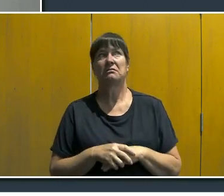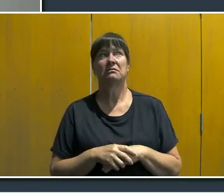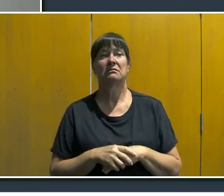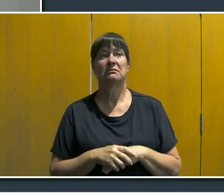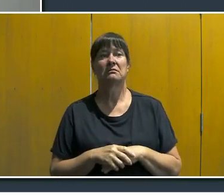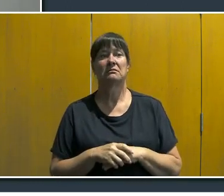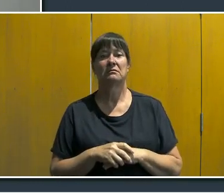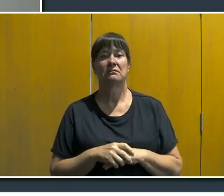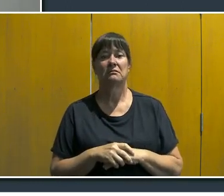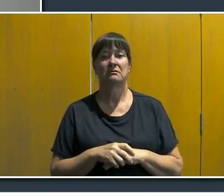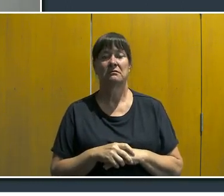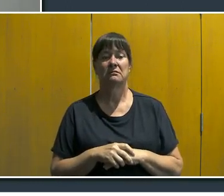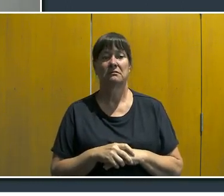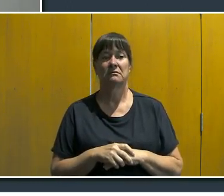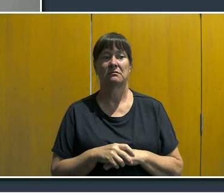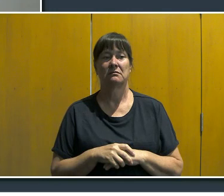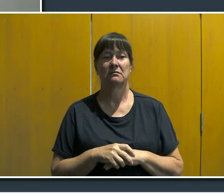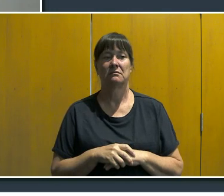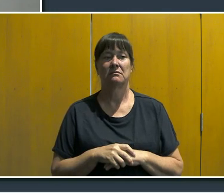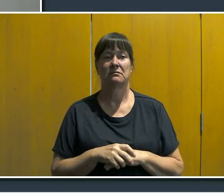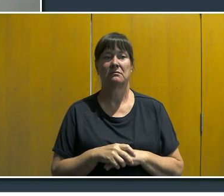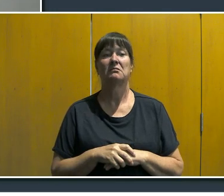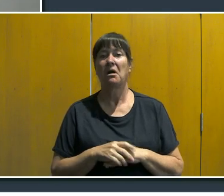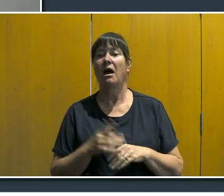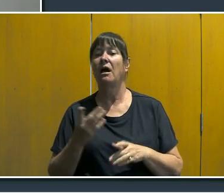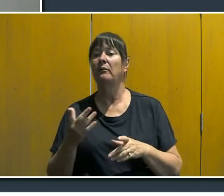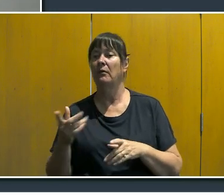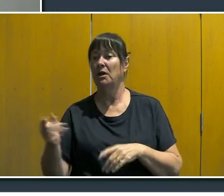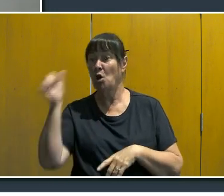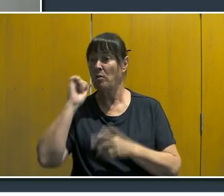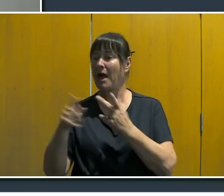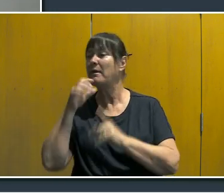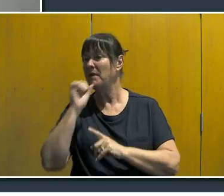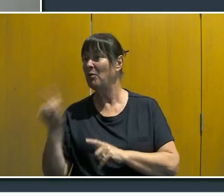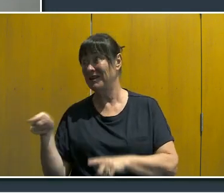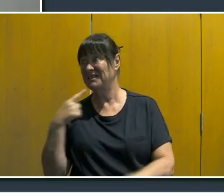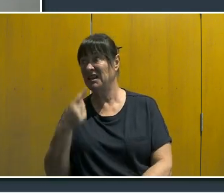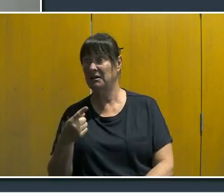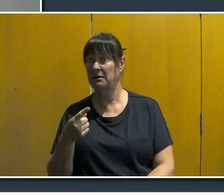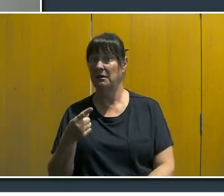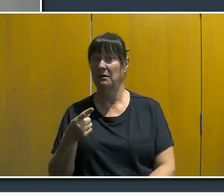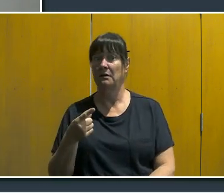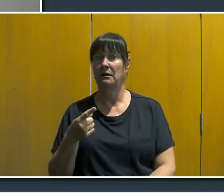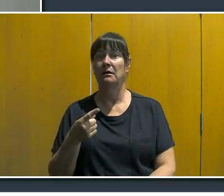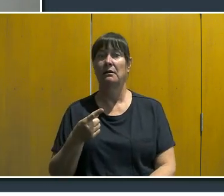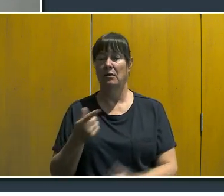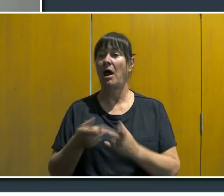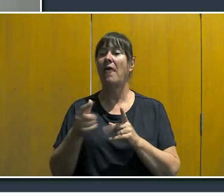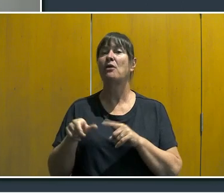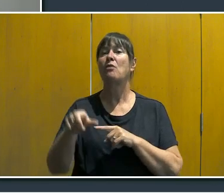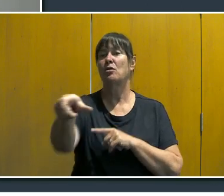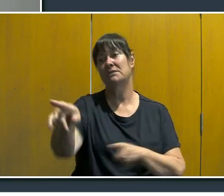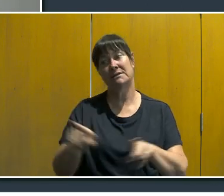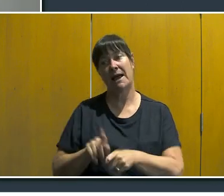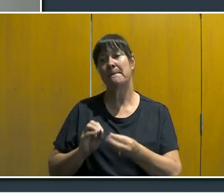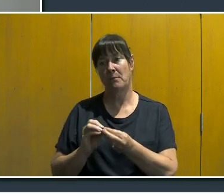I mean, I understand where the other gentleman was coming from, because there are other roads out our way that have the same